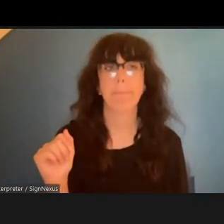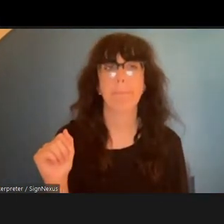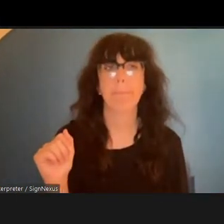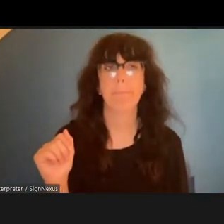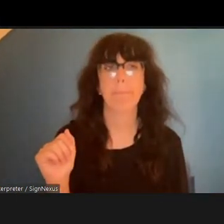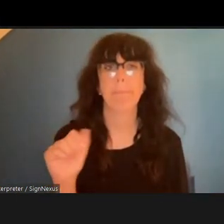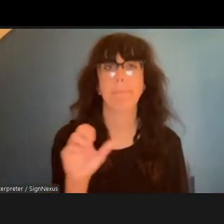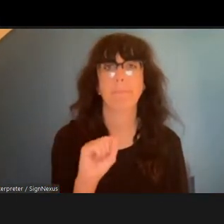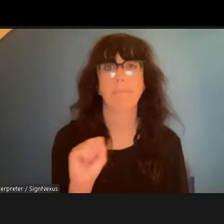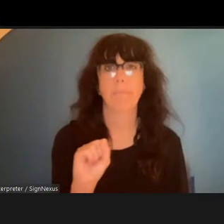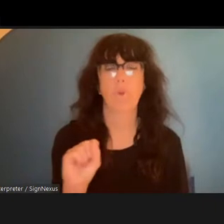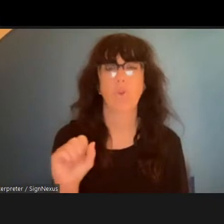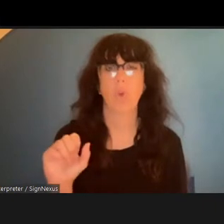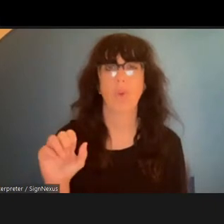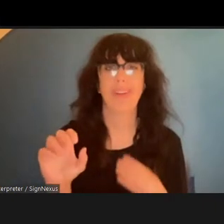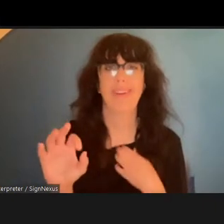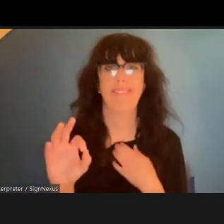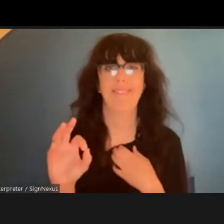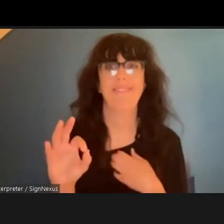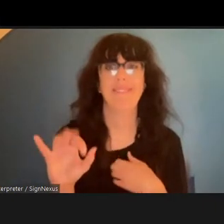sonia figura